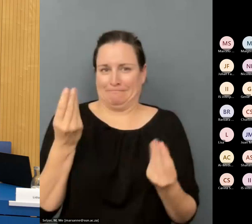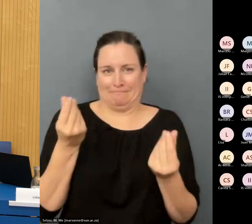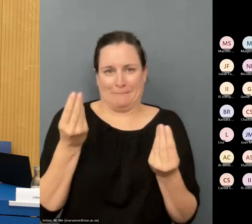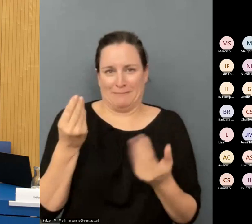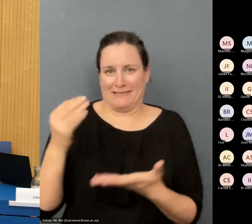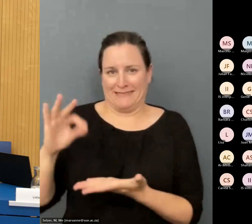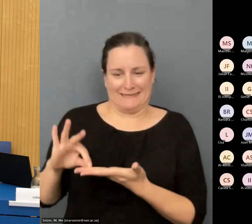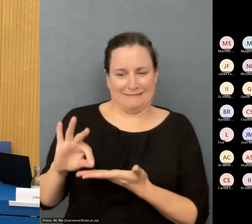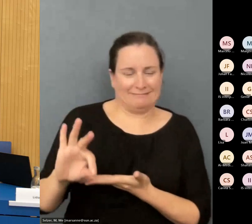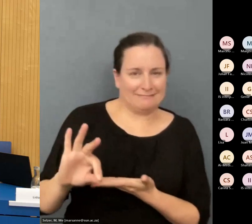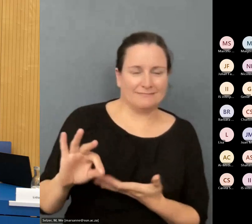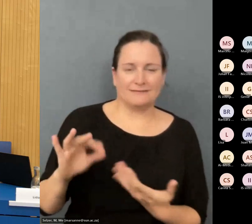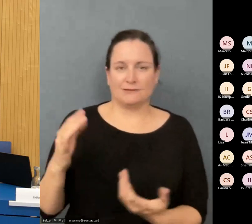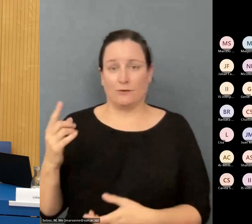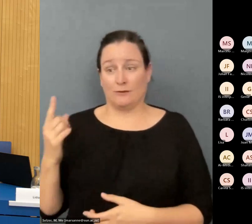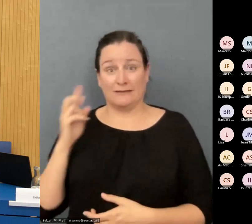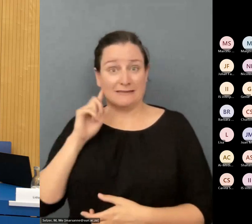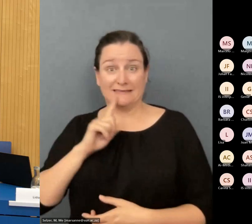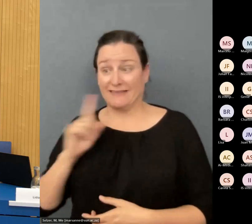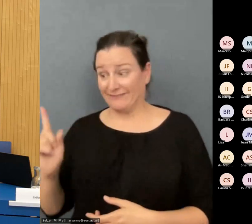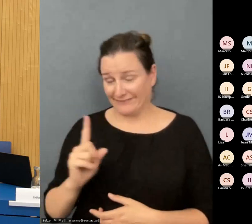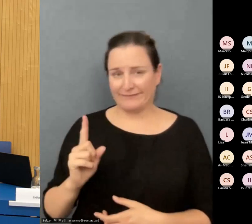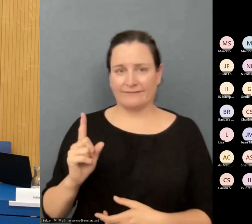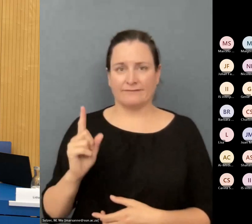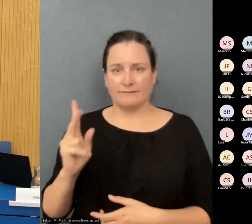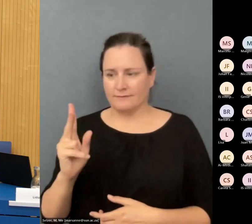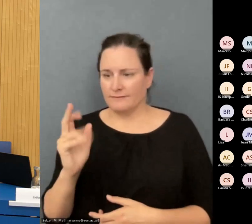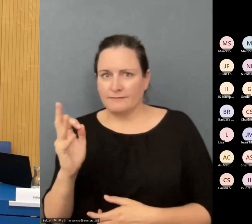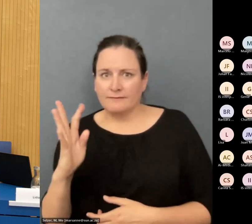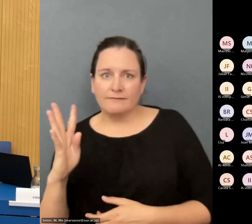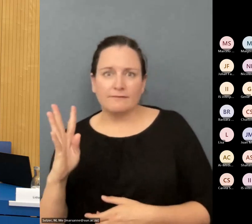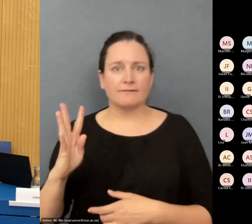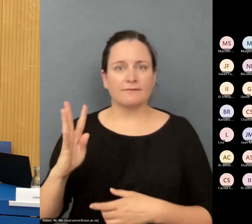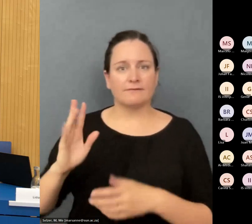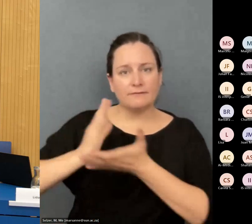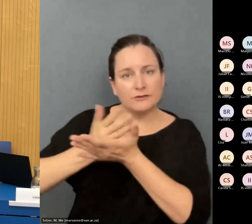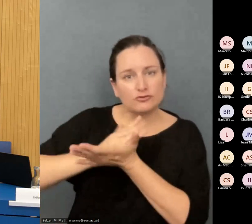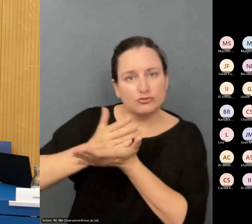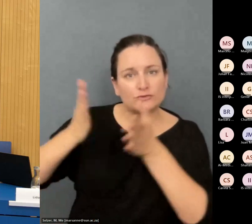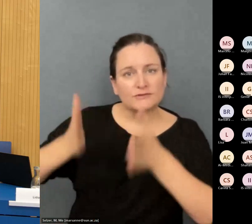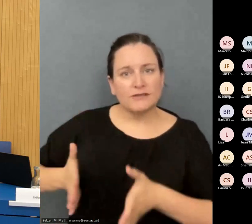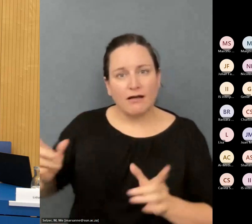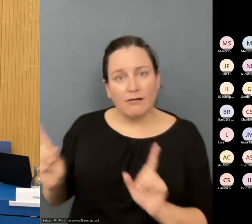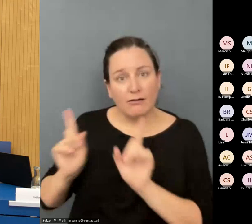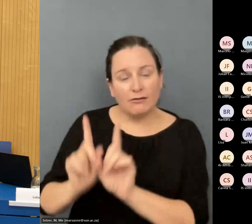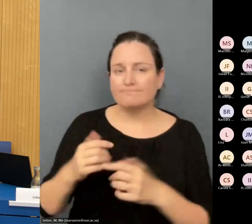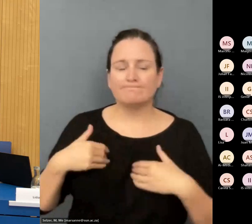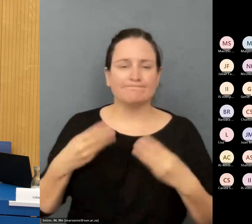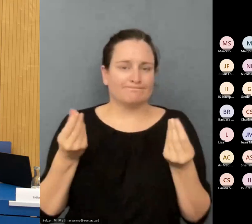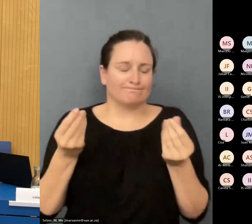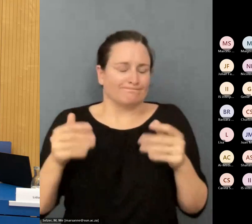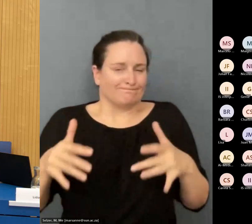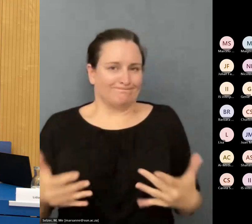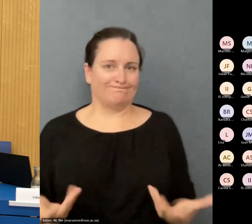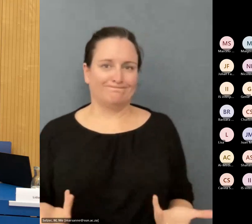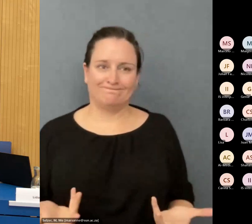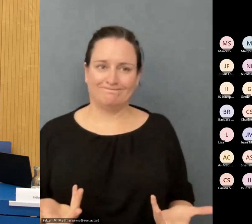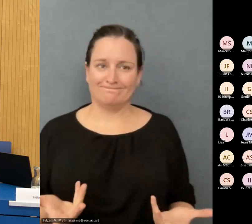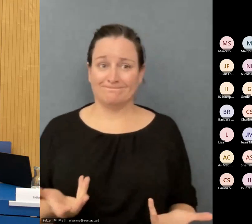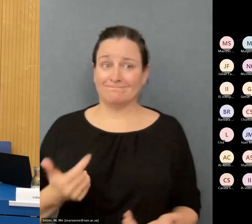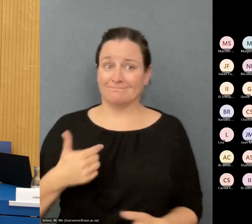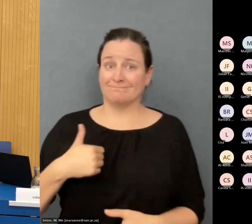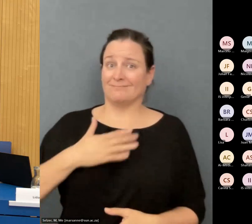coming from our organization also so it was very difficult for us to bring a deaf person we would really